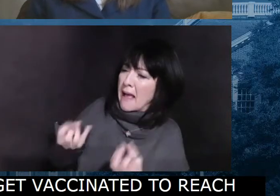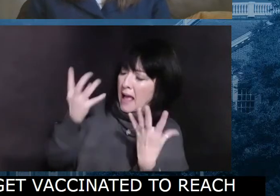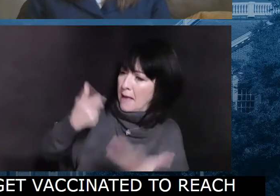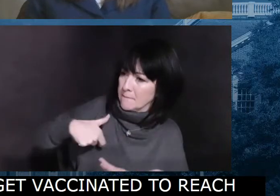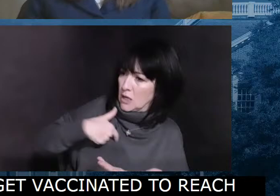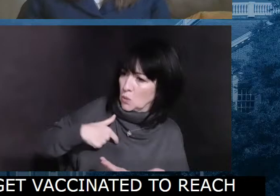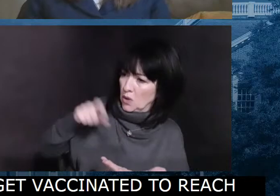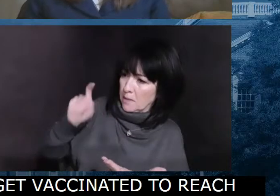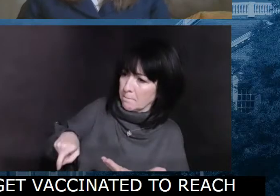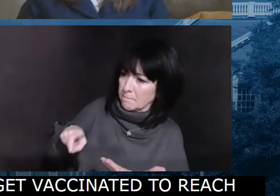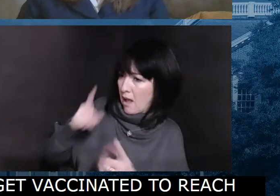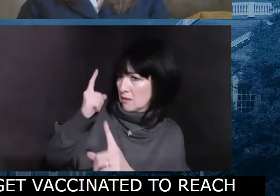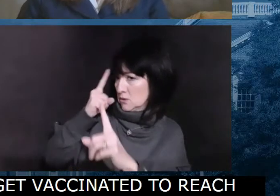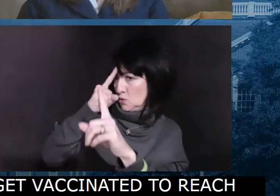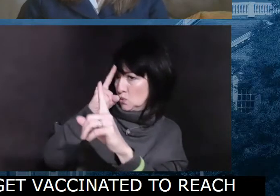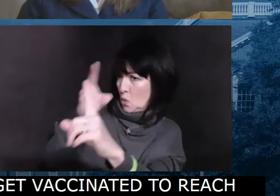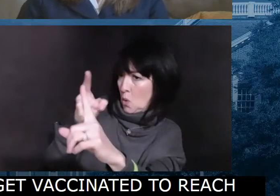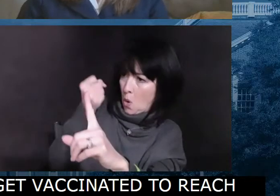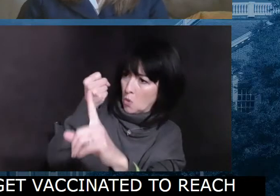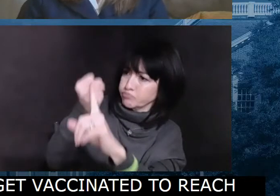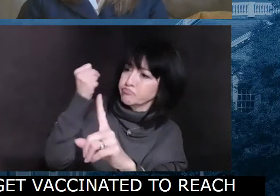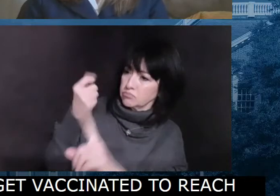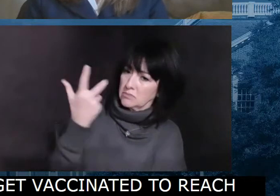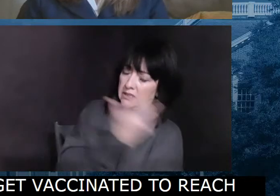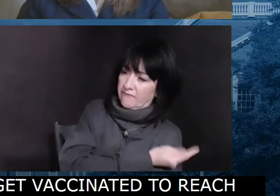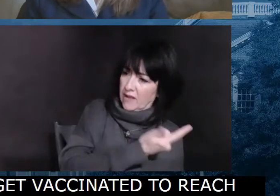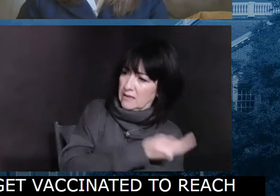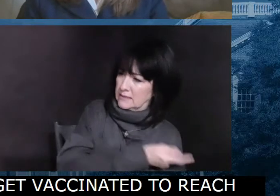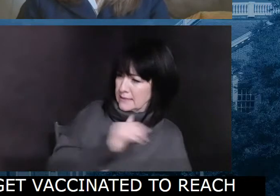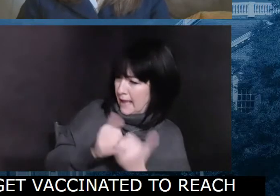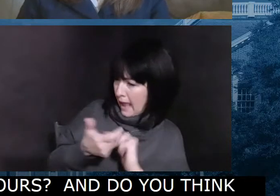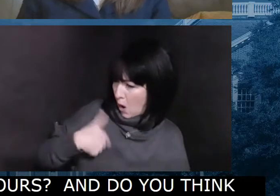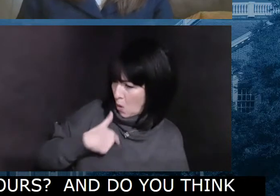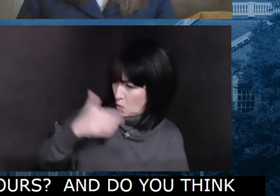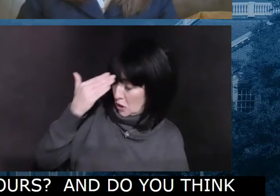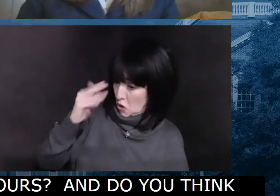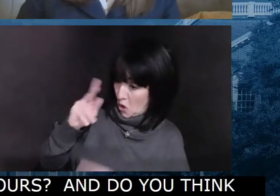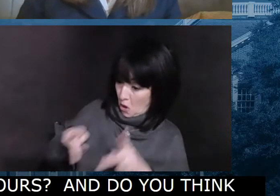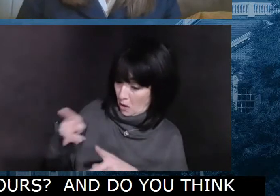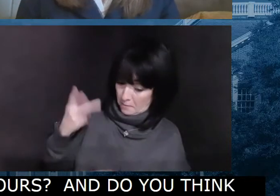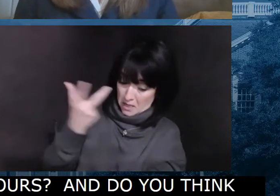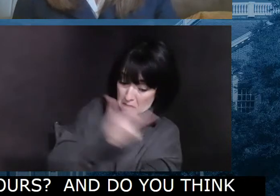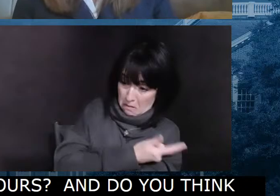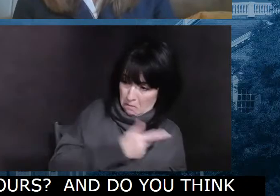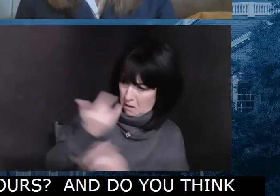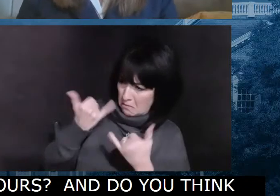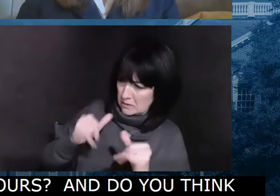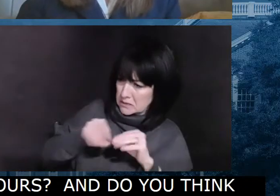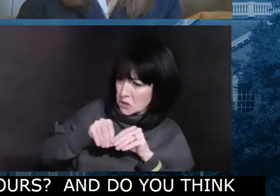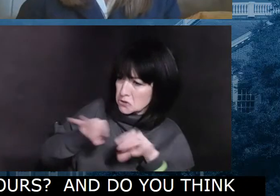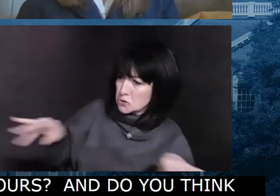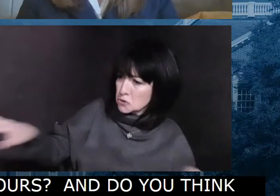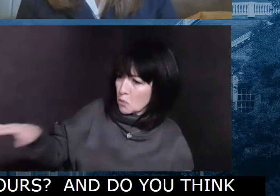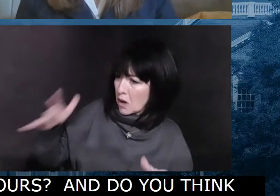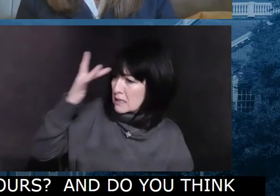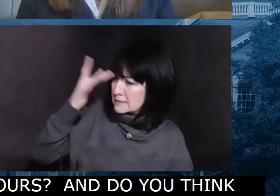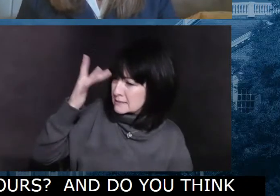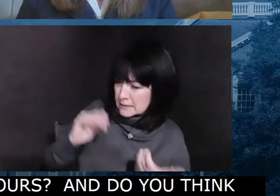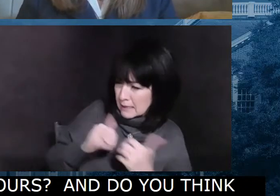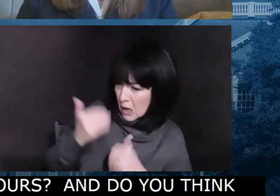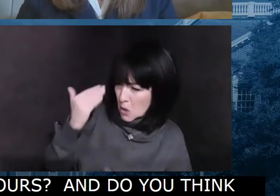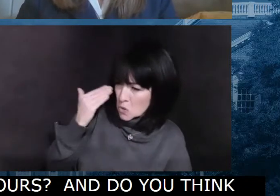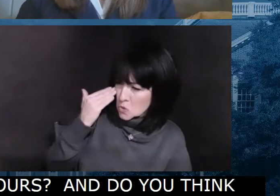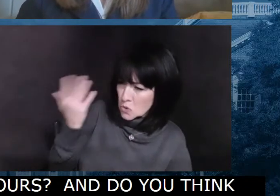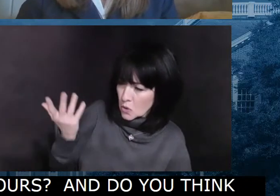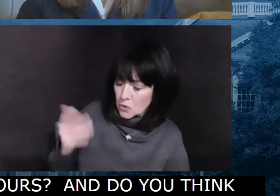shedding the virus? Dr. Rattay, any thoughts on that? Yeah, I mean, I think we all wish that we